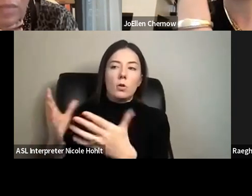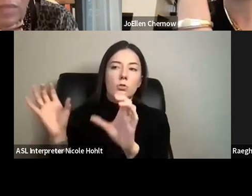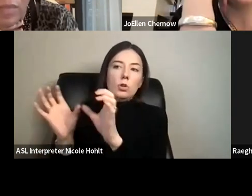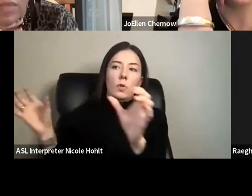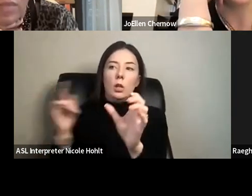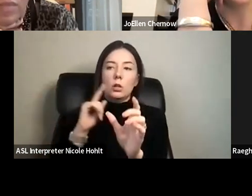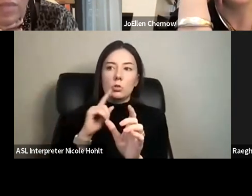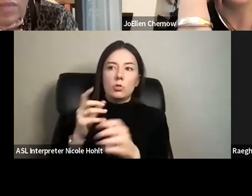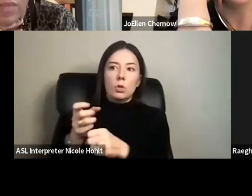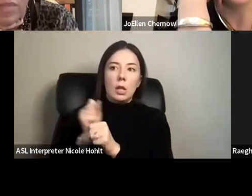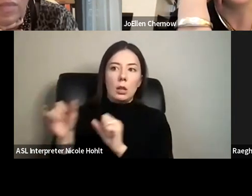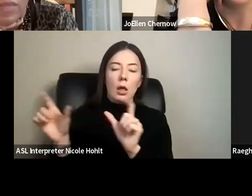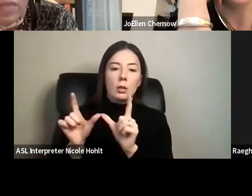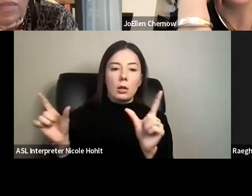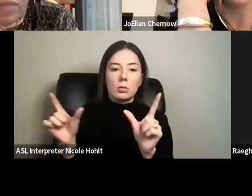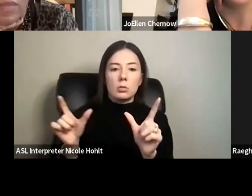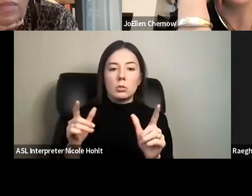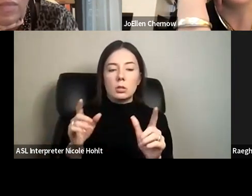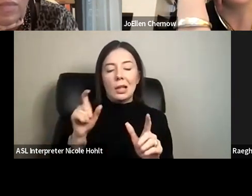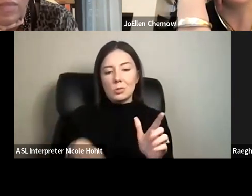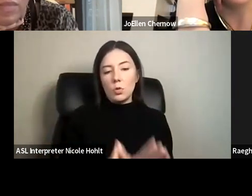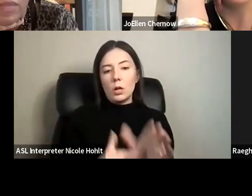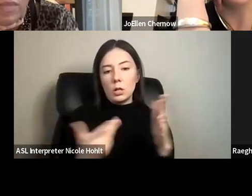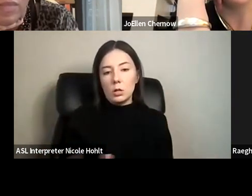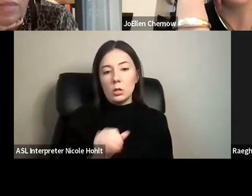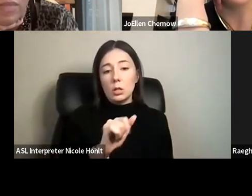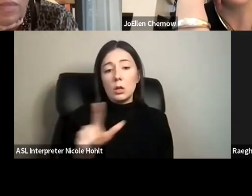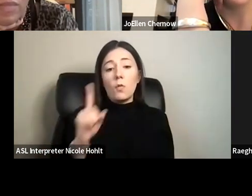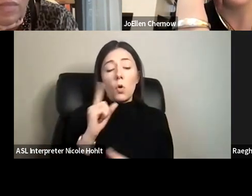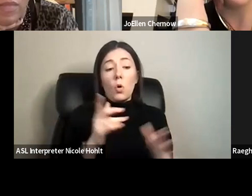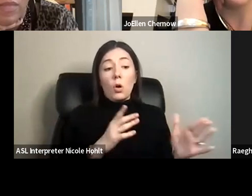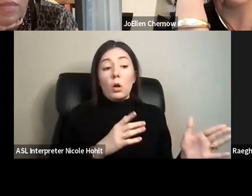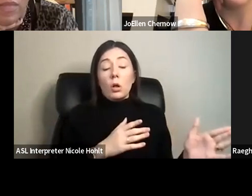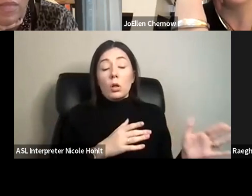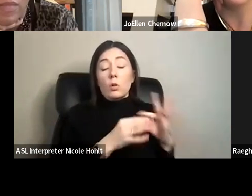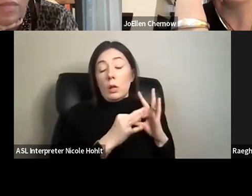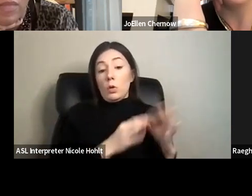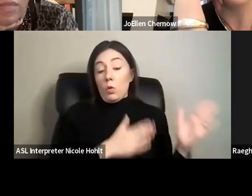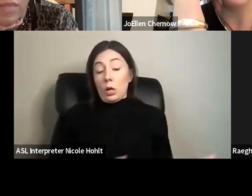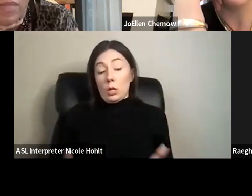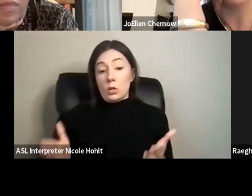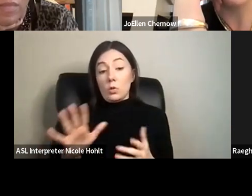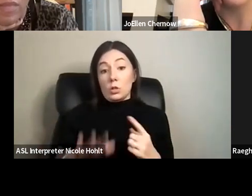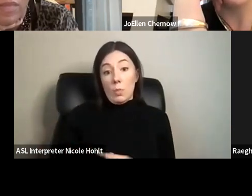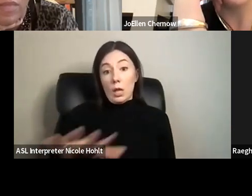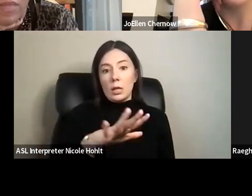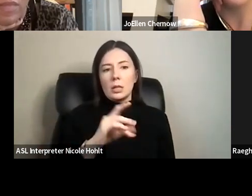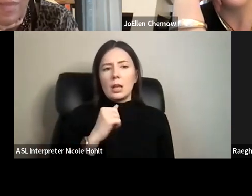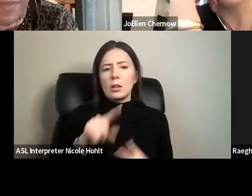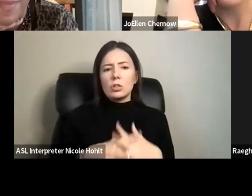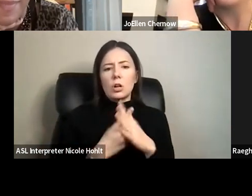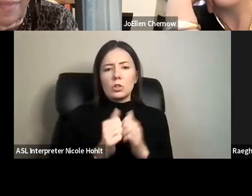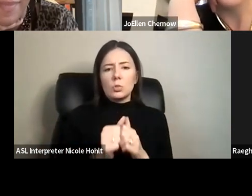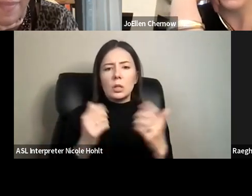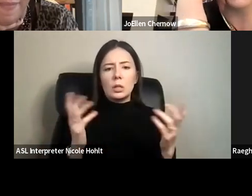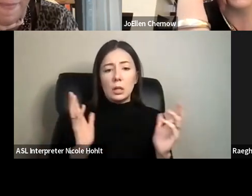certificates. And as far as organizing your space, it all just starts with conversations, and they don't have to be like, hey, let's go after